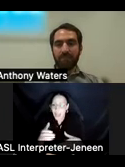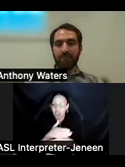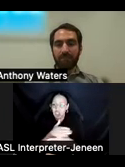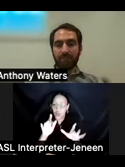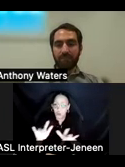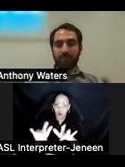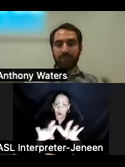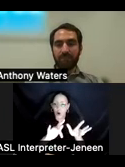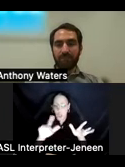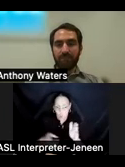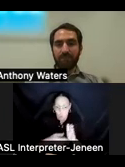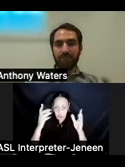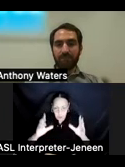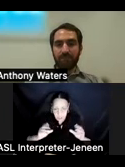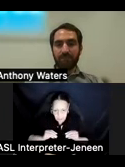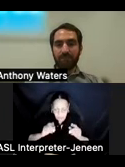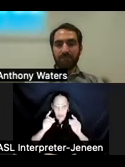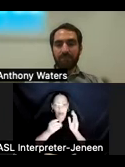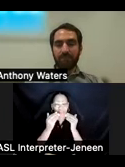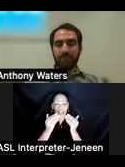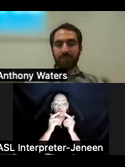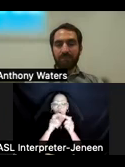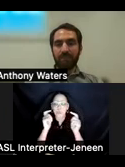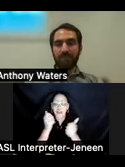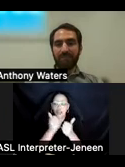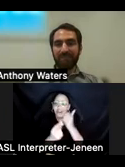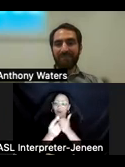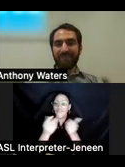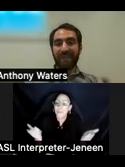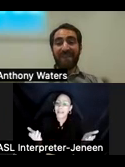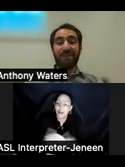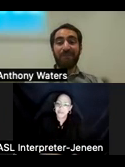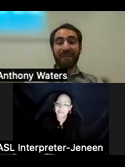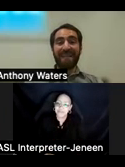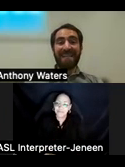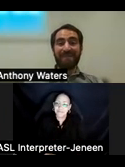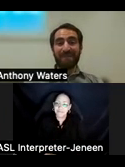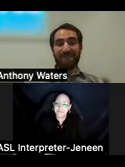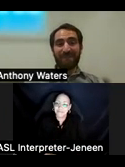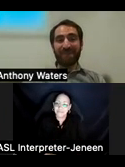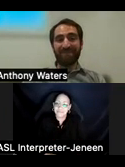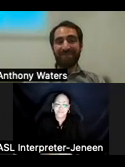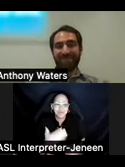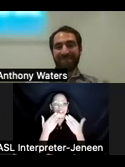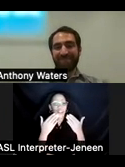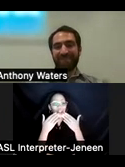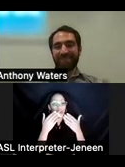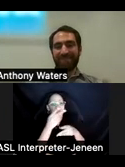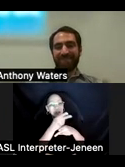it. And thank you so much, everybody, for being here. Thank you for being gatekeepers, everyone.